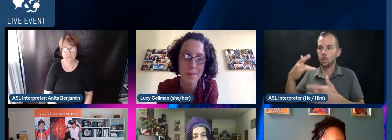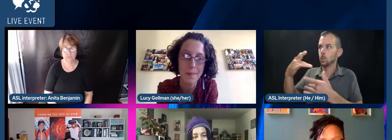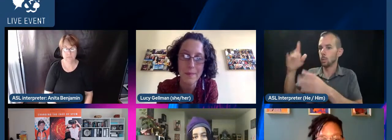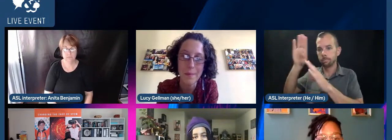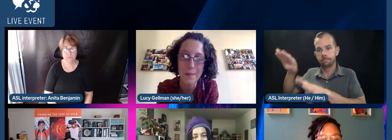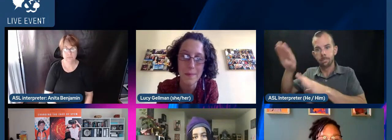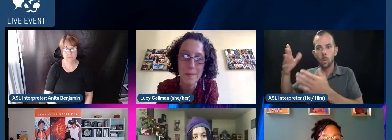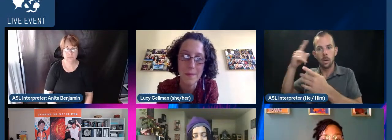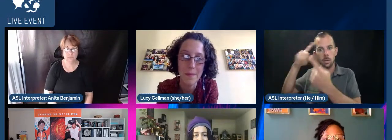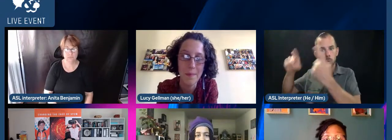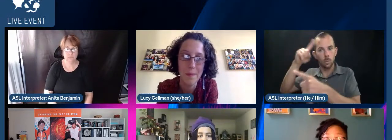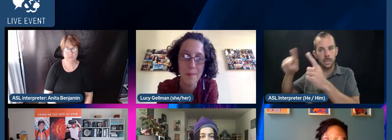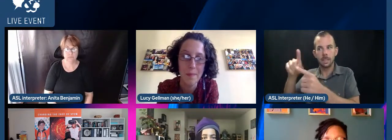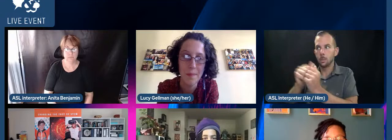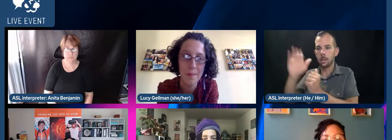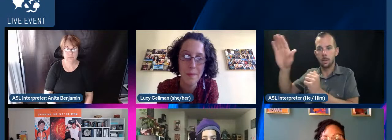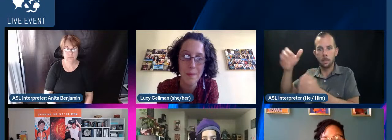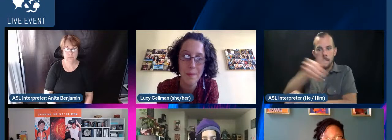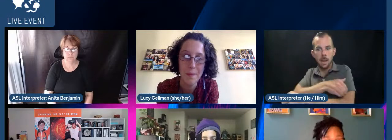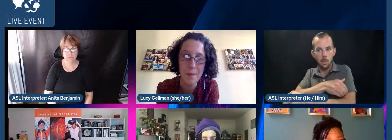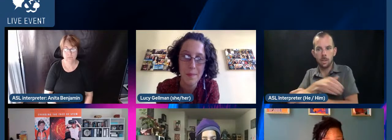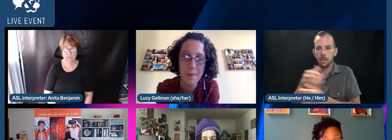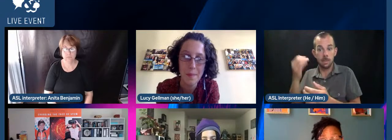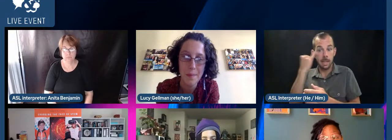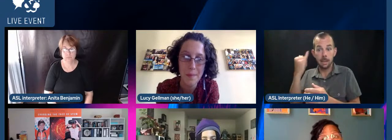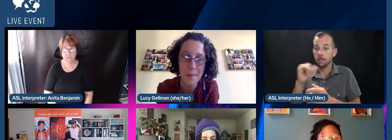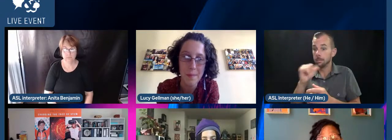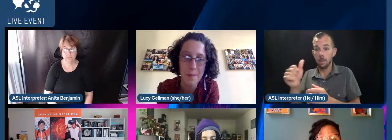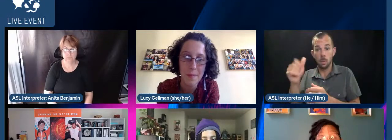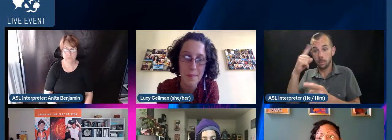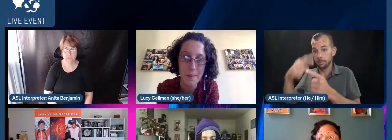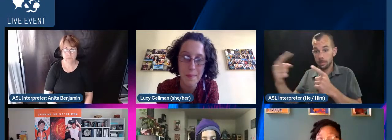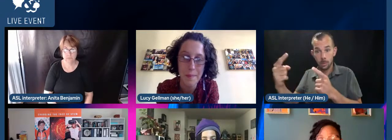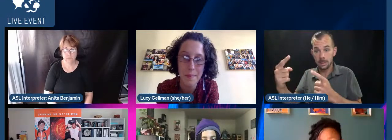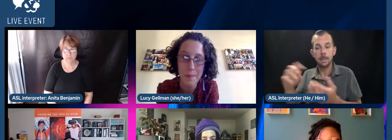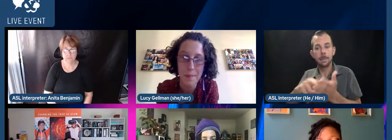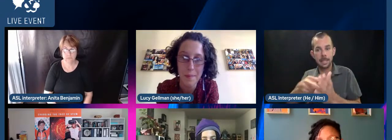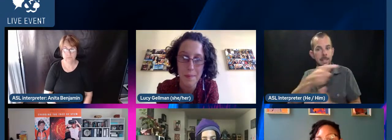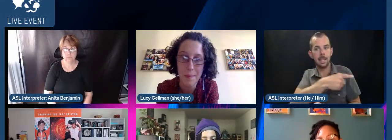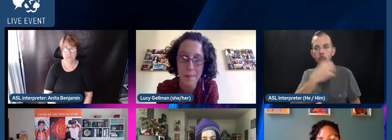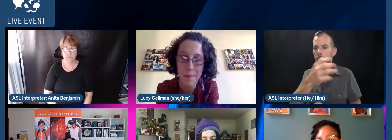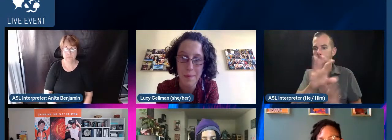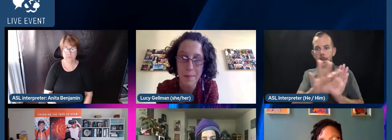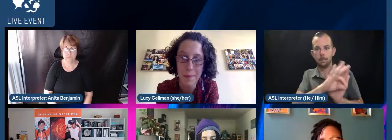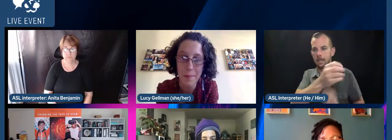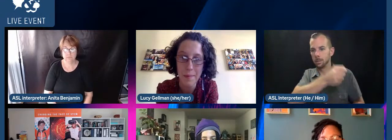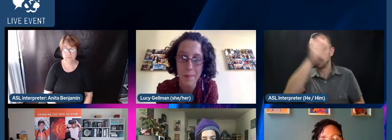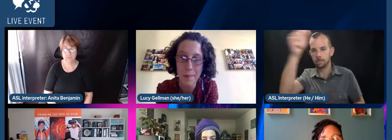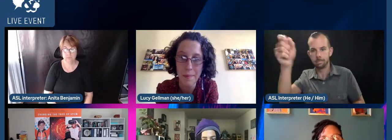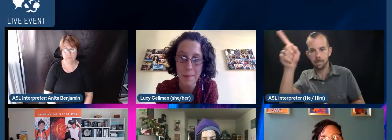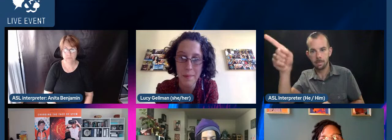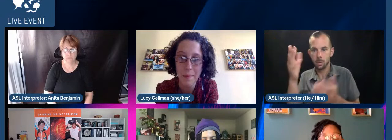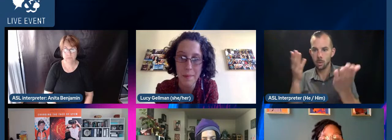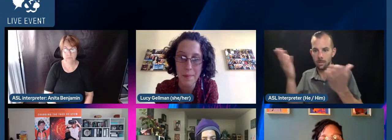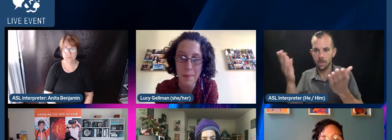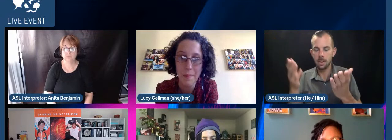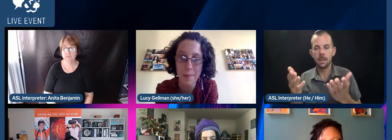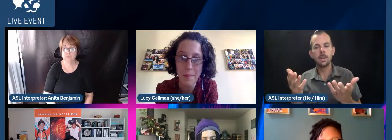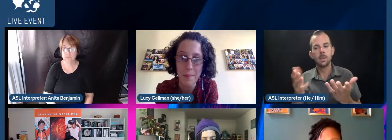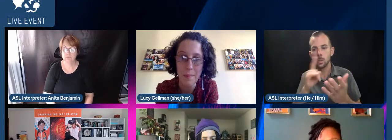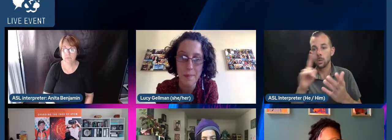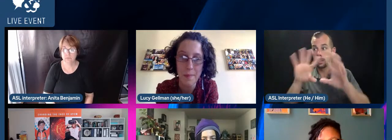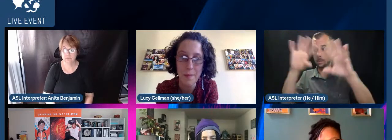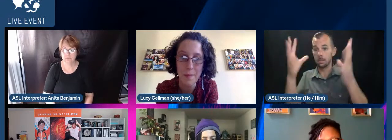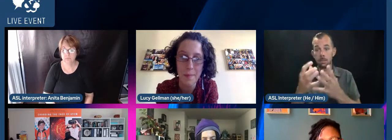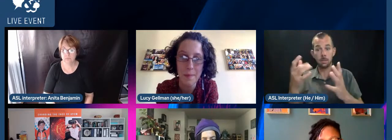invited around. I think that the solution is ultimately, or like what I believe ultimately is that, like, as long as the